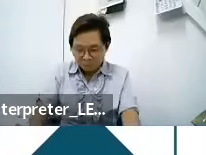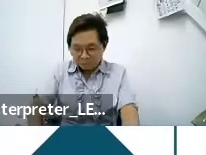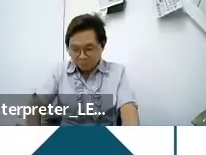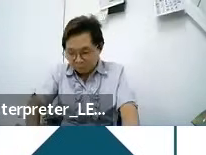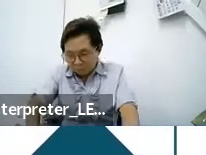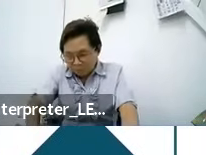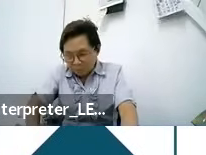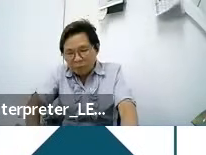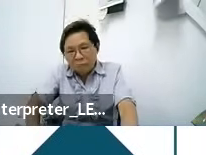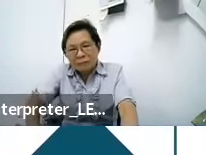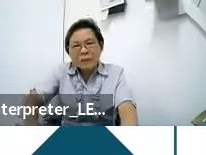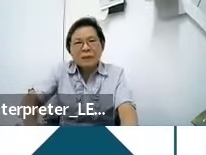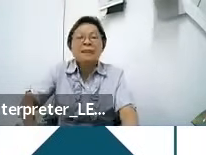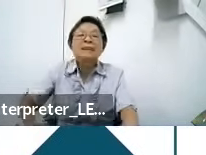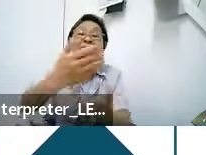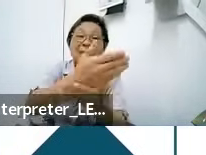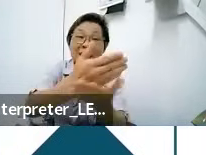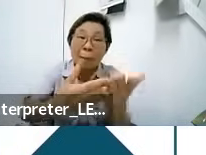countries